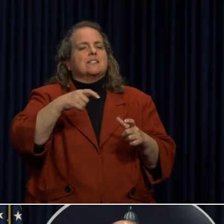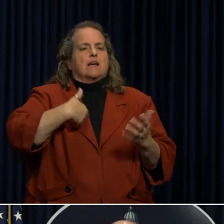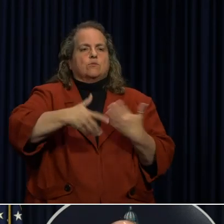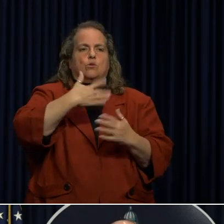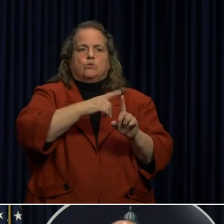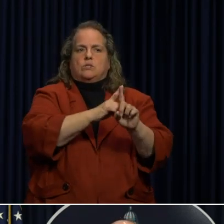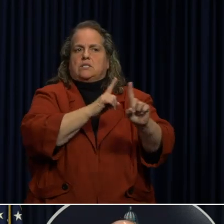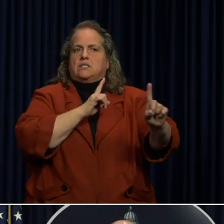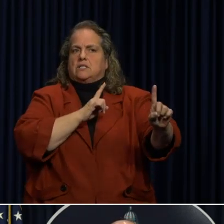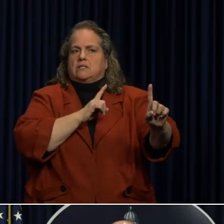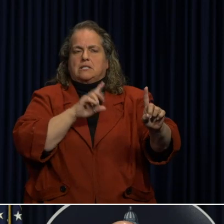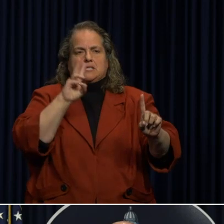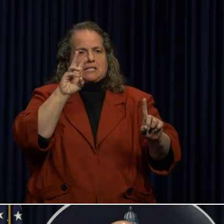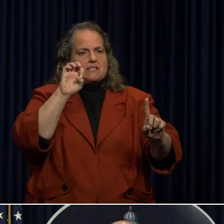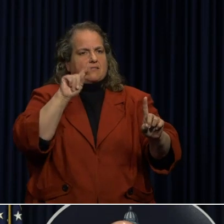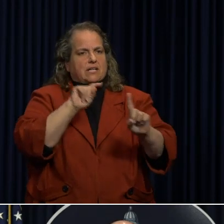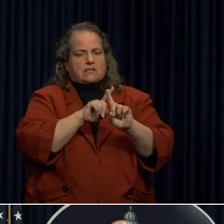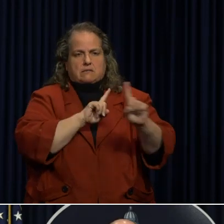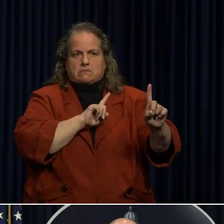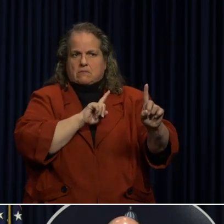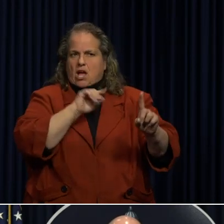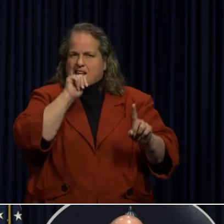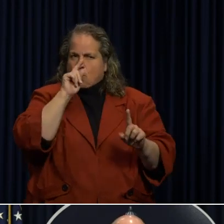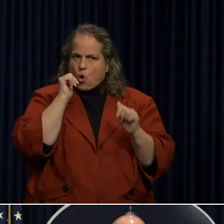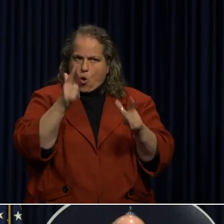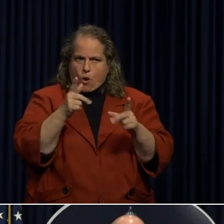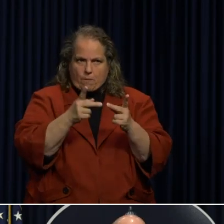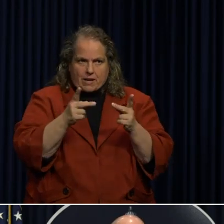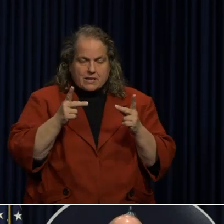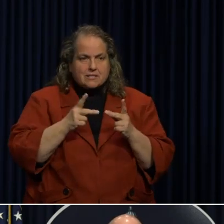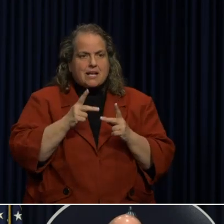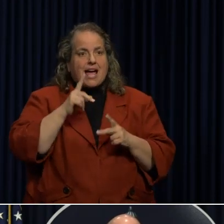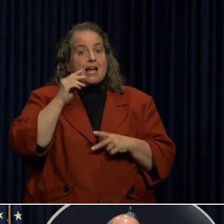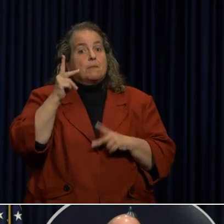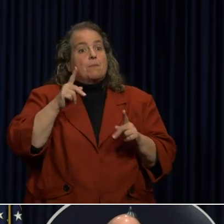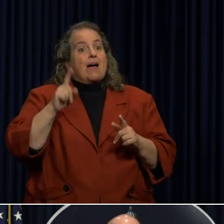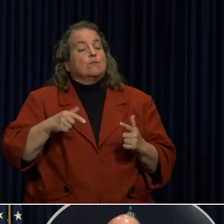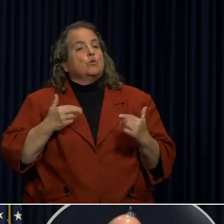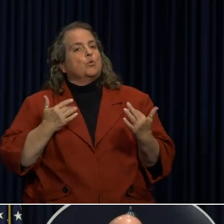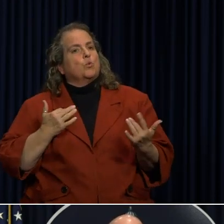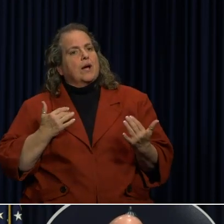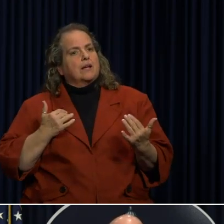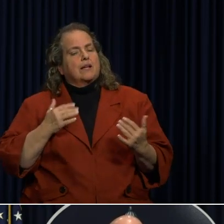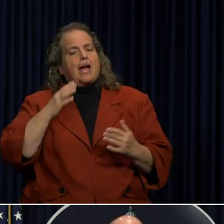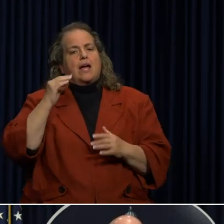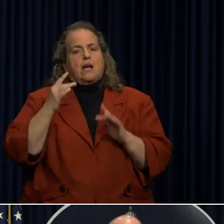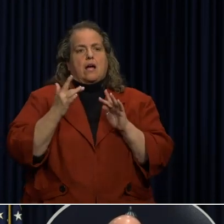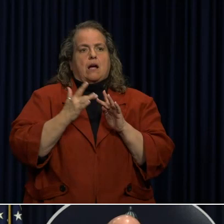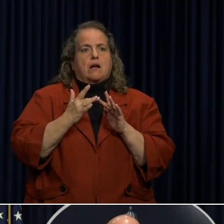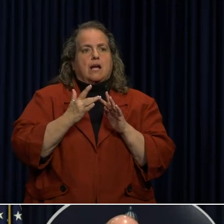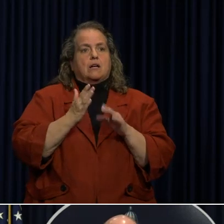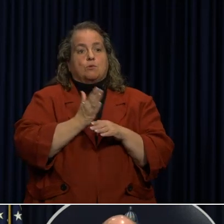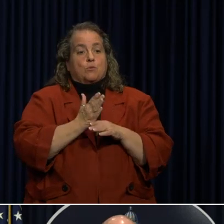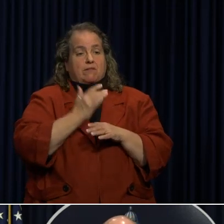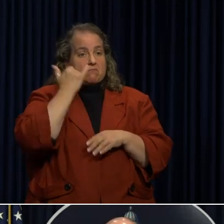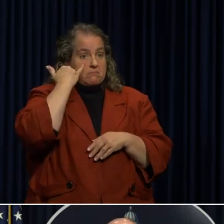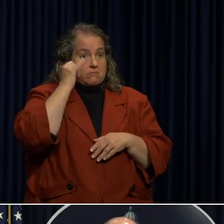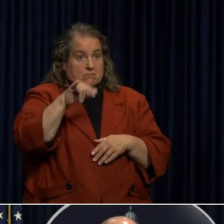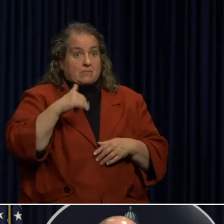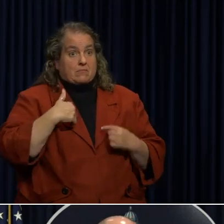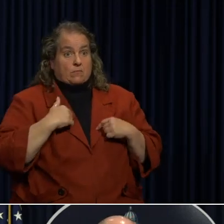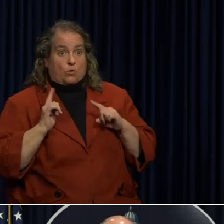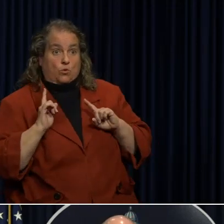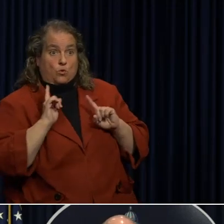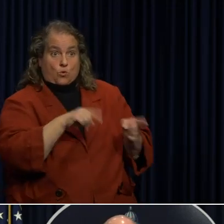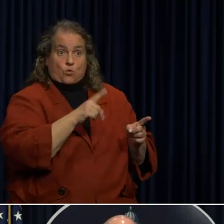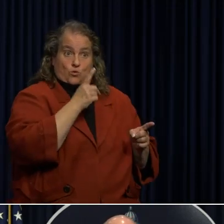settings where people have to wait for whatever reason, and minimize direct contact between individuals. That can take place by adjusting your